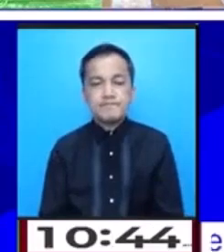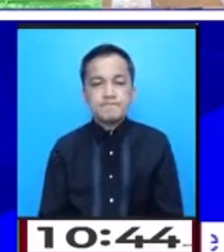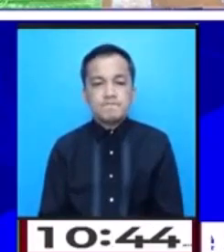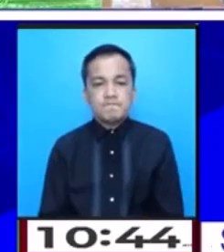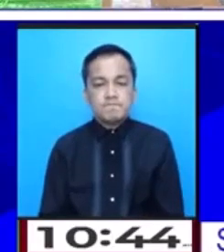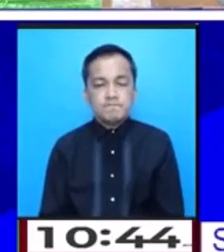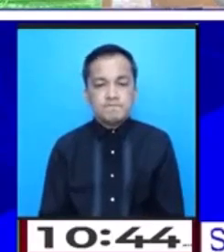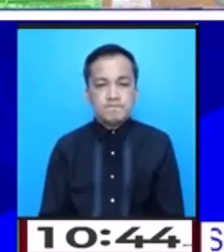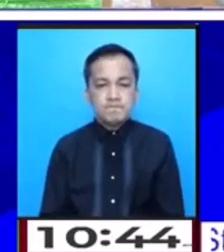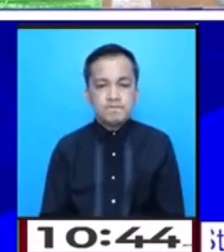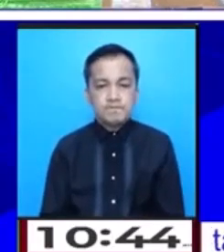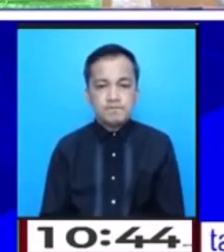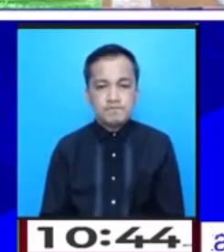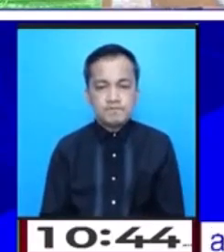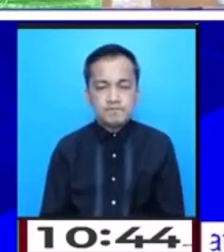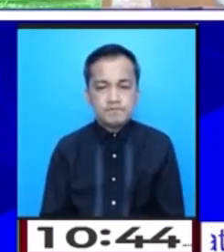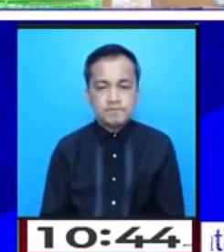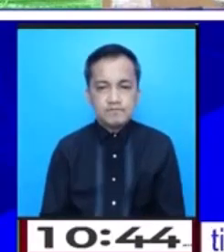I said